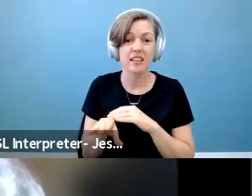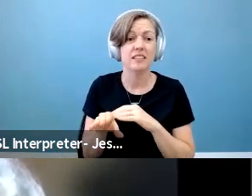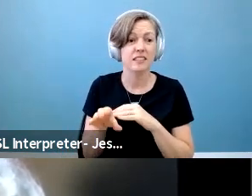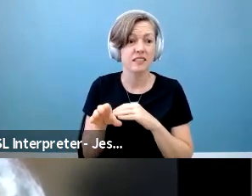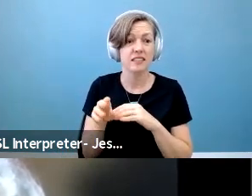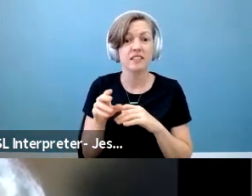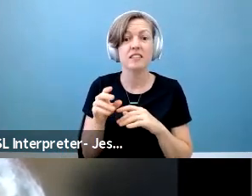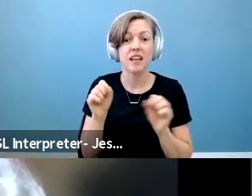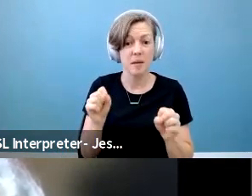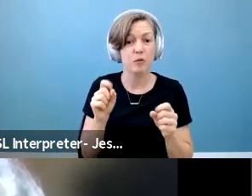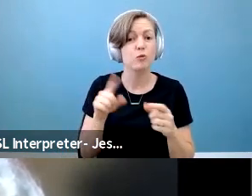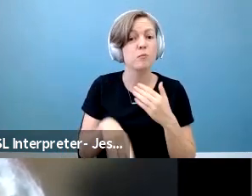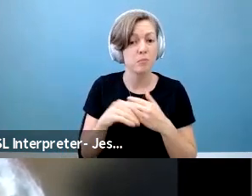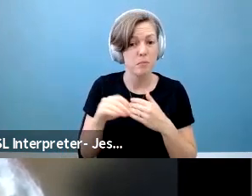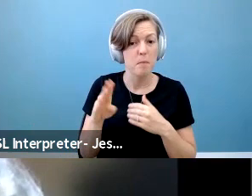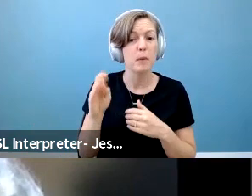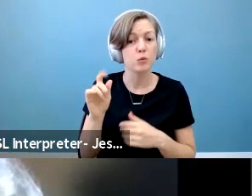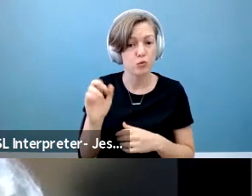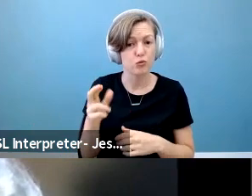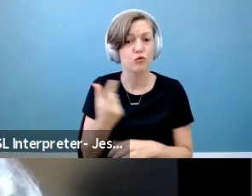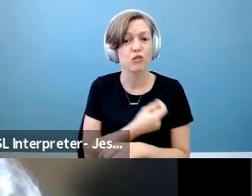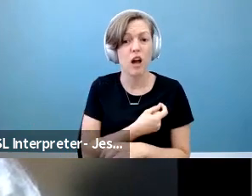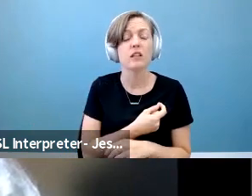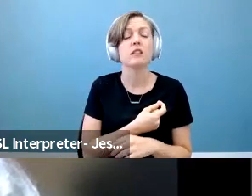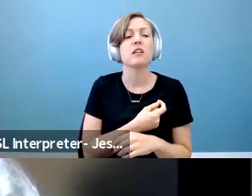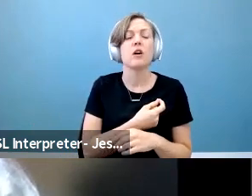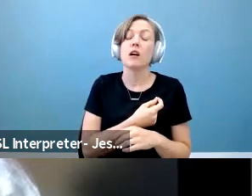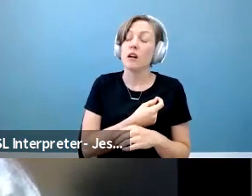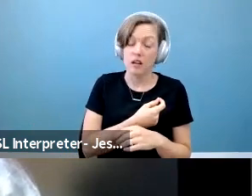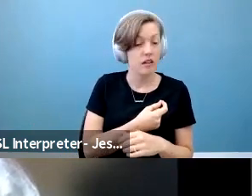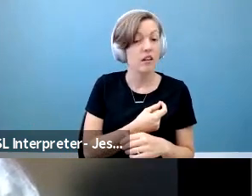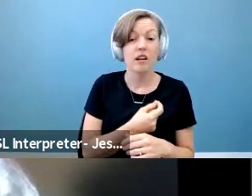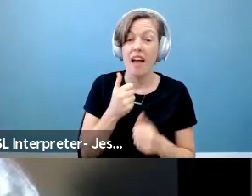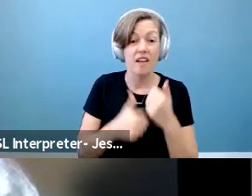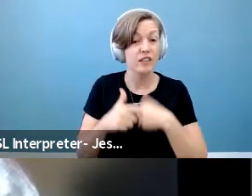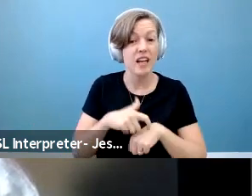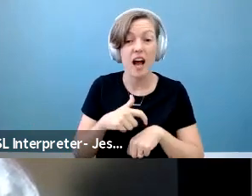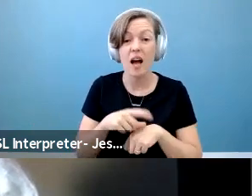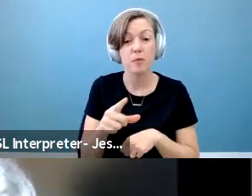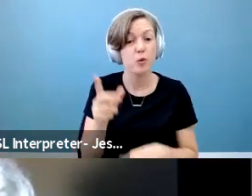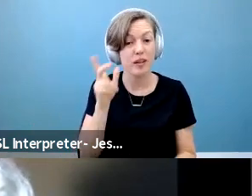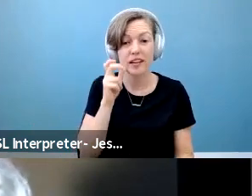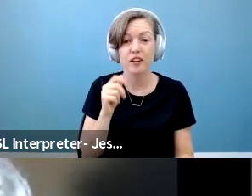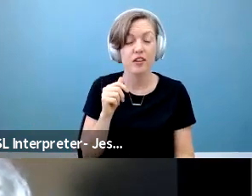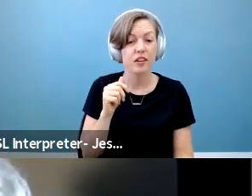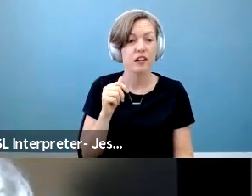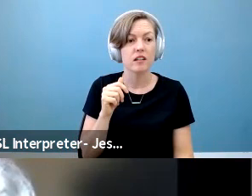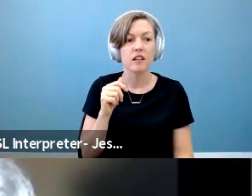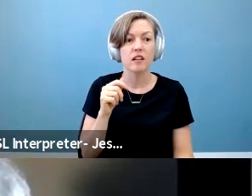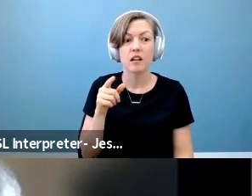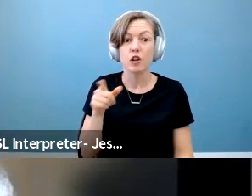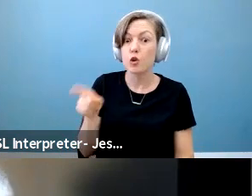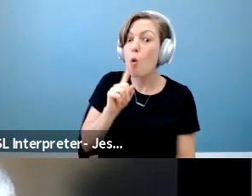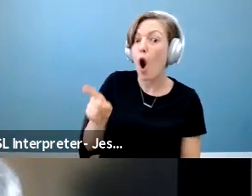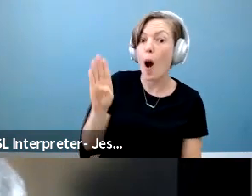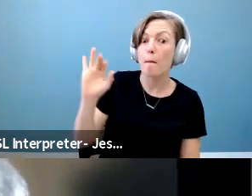portal for booster shots. And in all of that, every time you hear, you know, you're BIPOC, so a